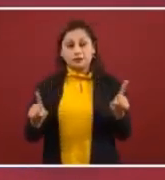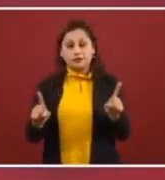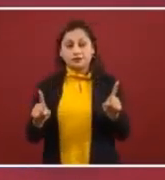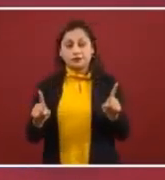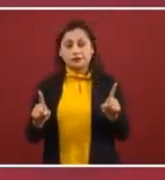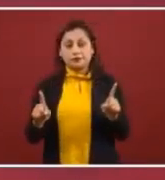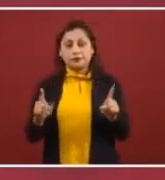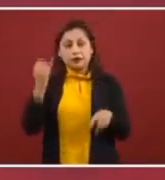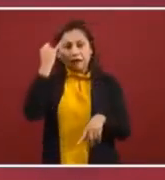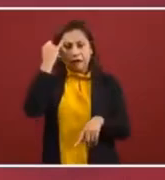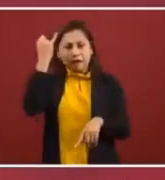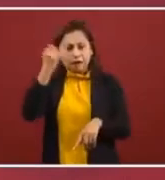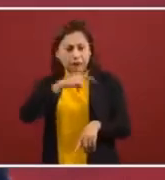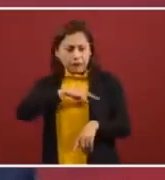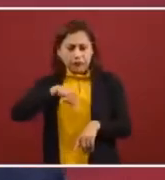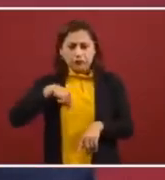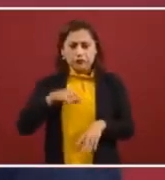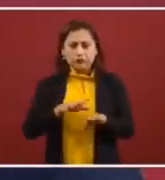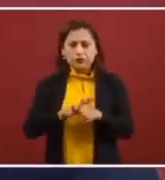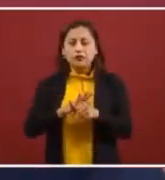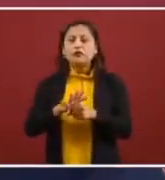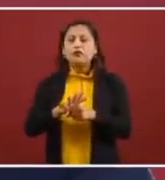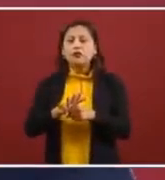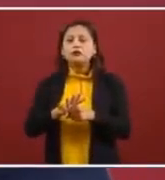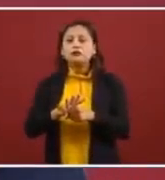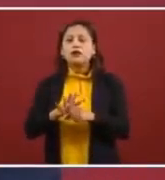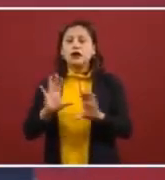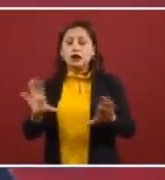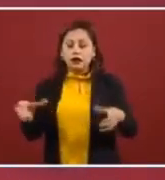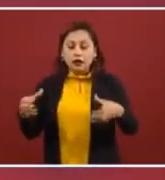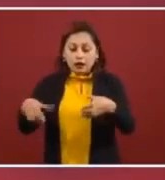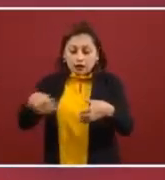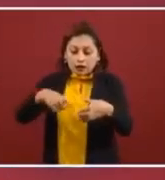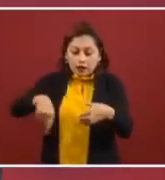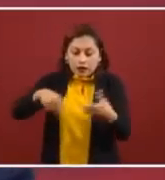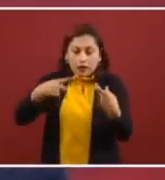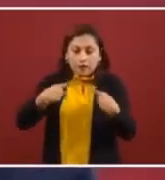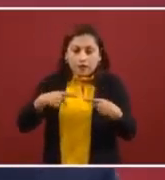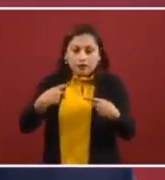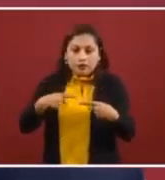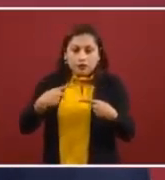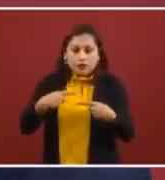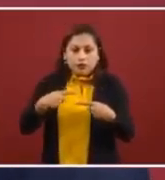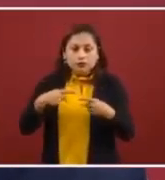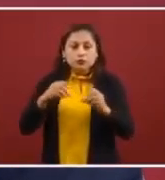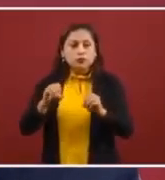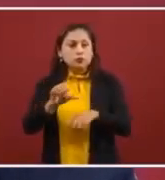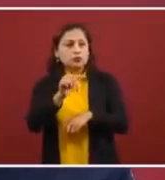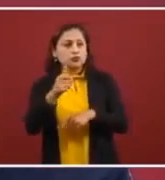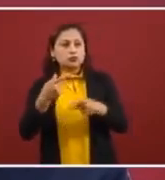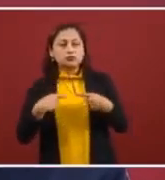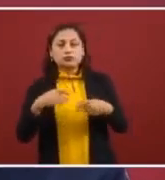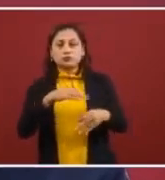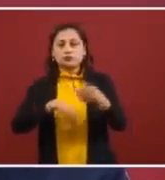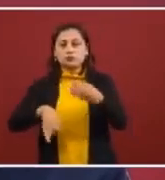that no one be without the indispensable to live,